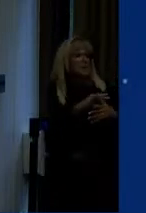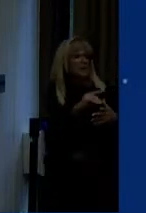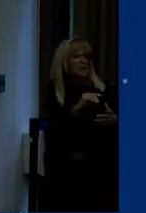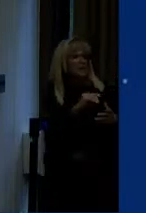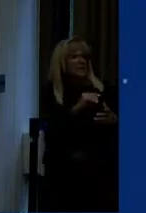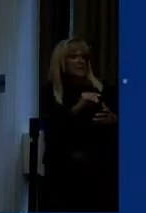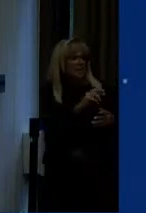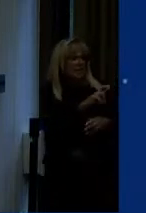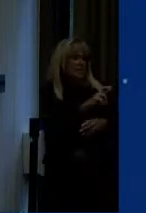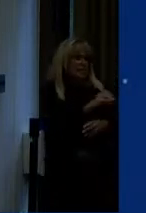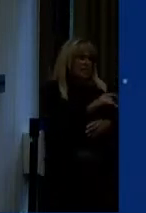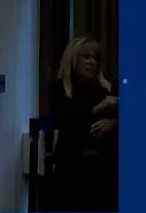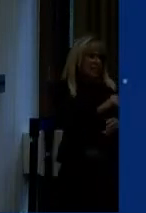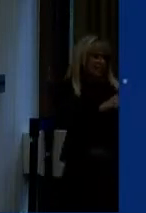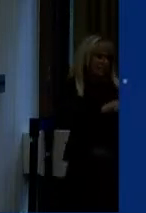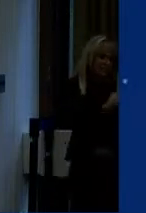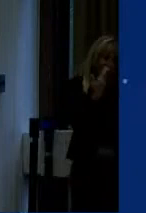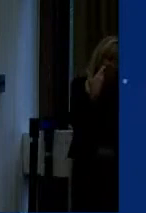robot.